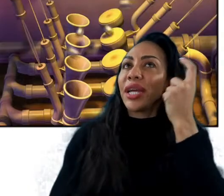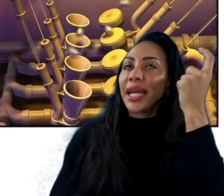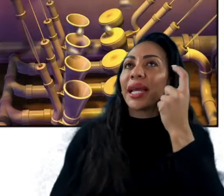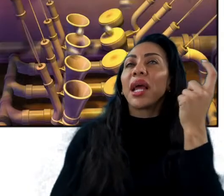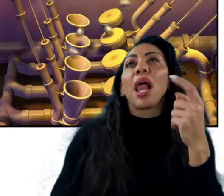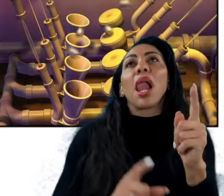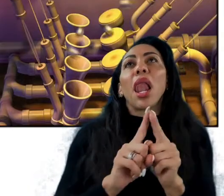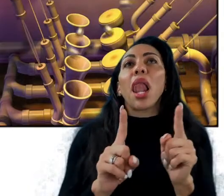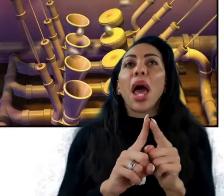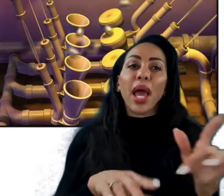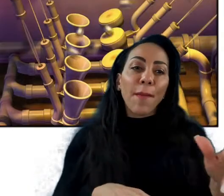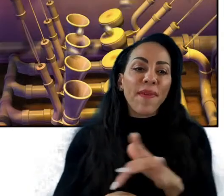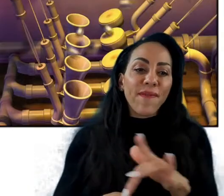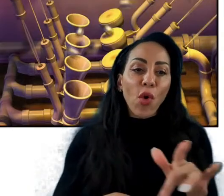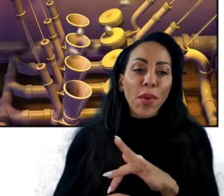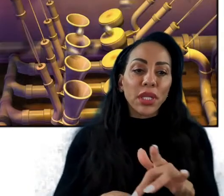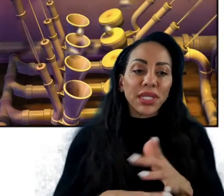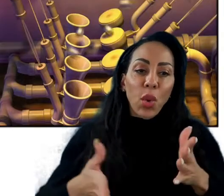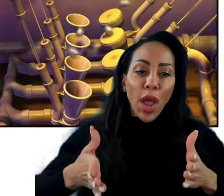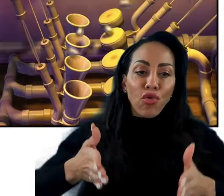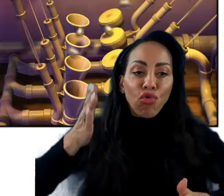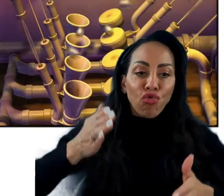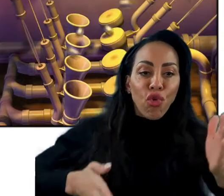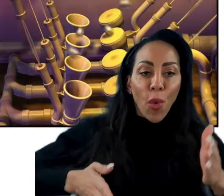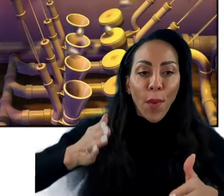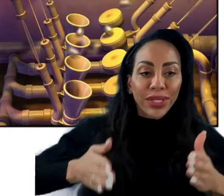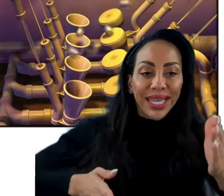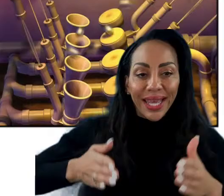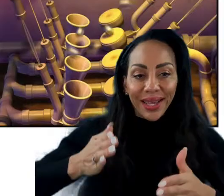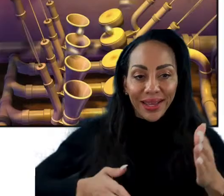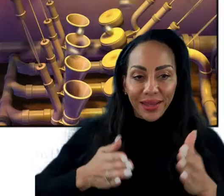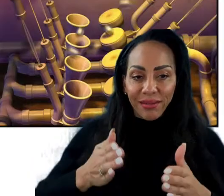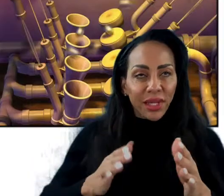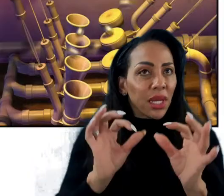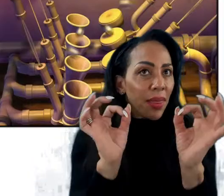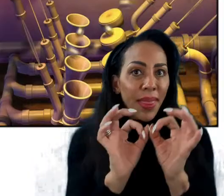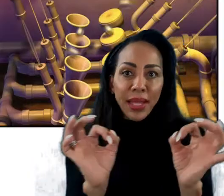performances, where there's not actually a synth being played. It's all